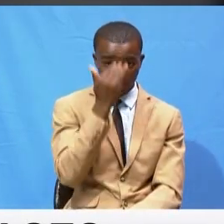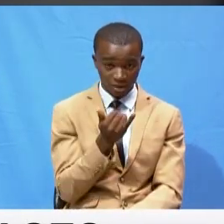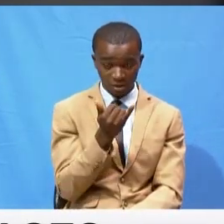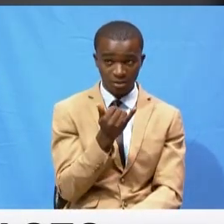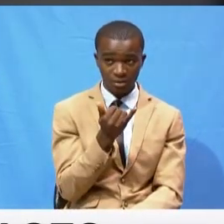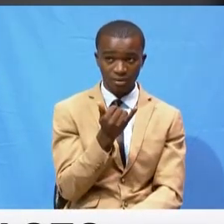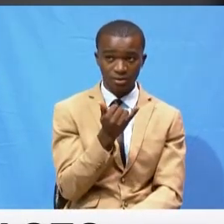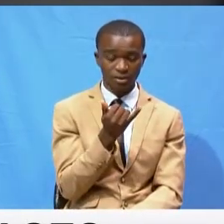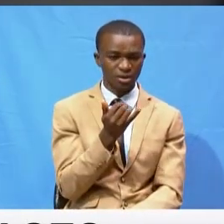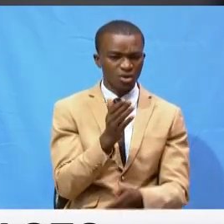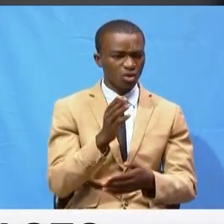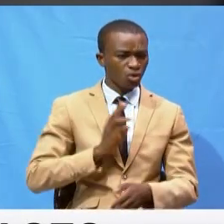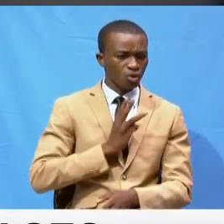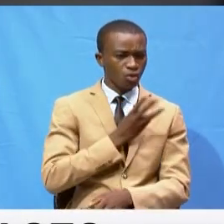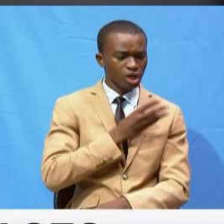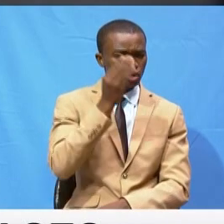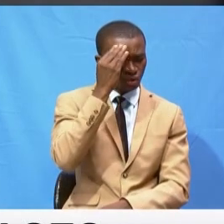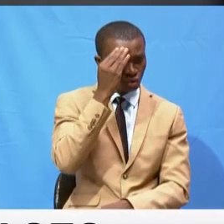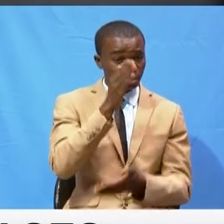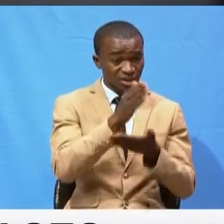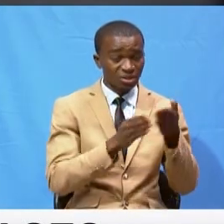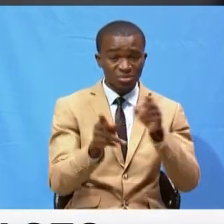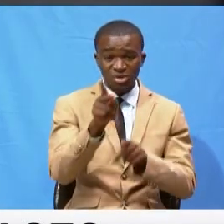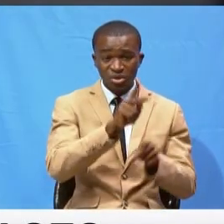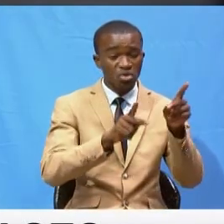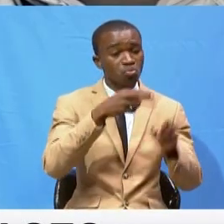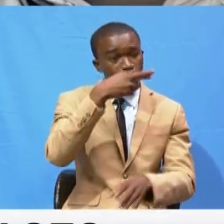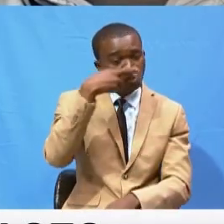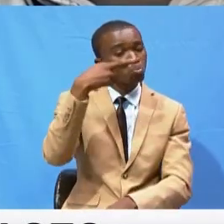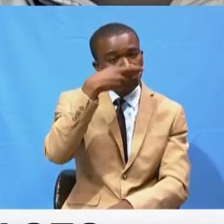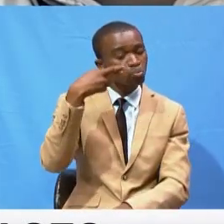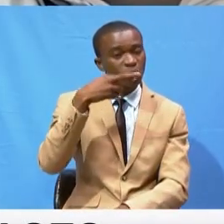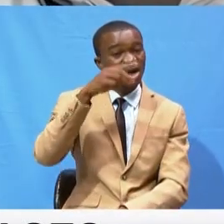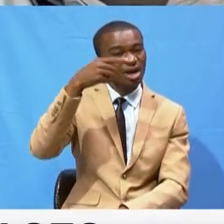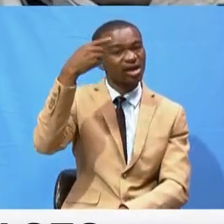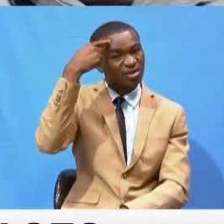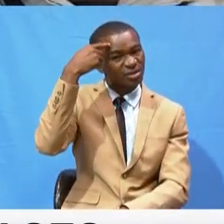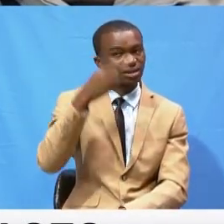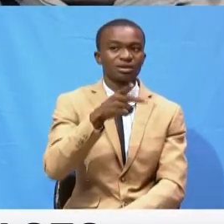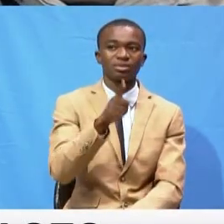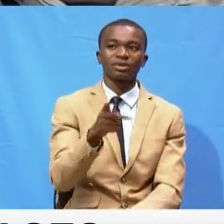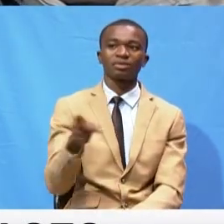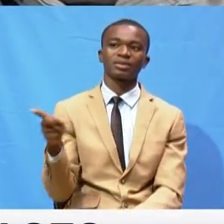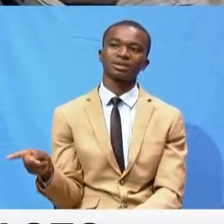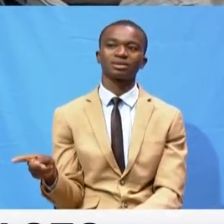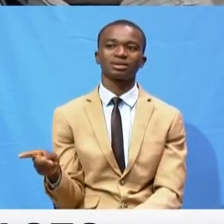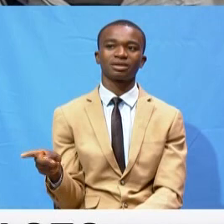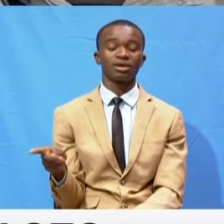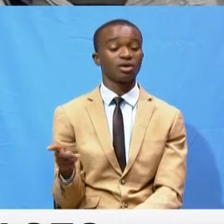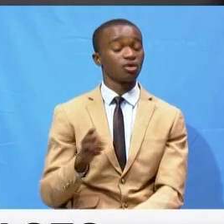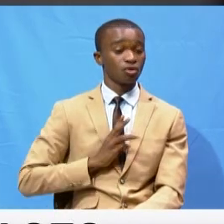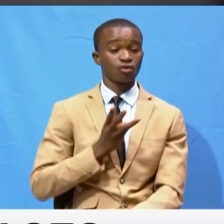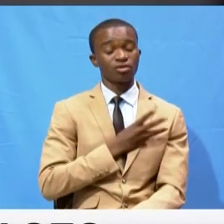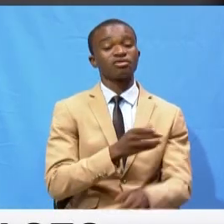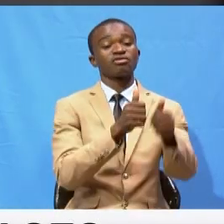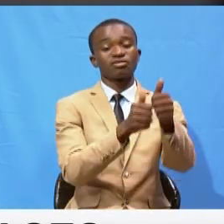that there are people that own assets whose ownership they cannot acquit themselves well.